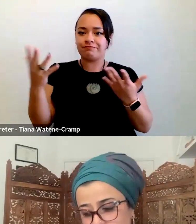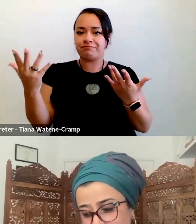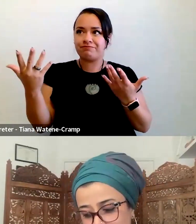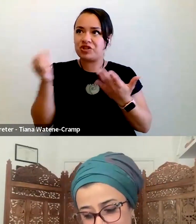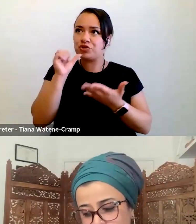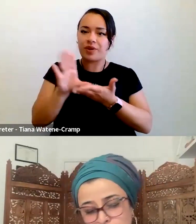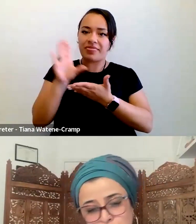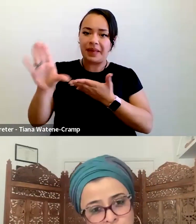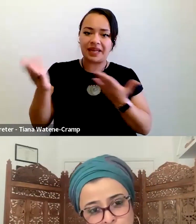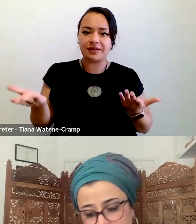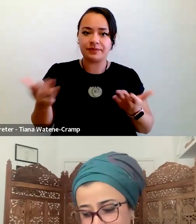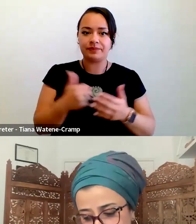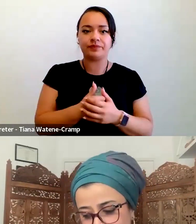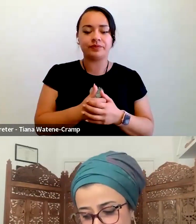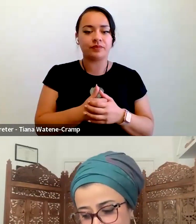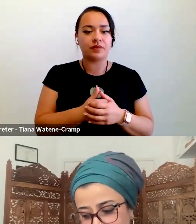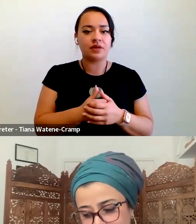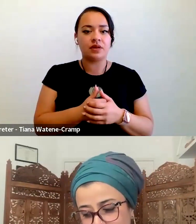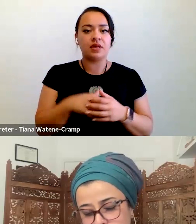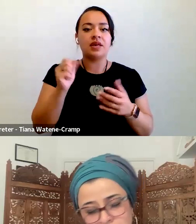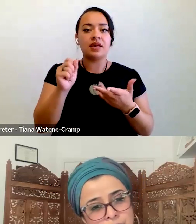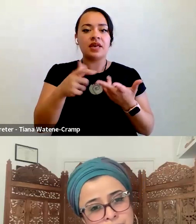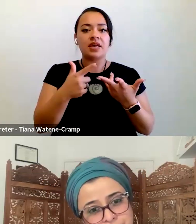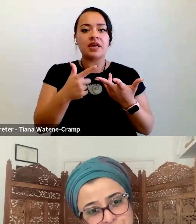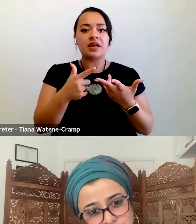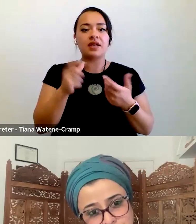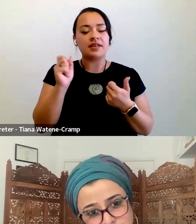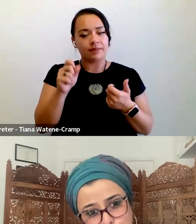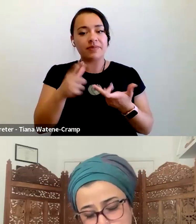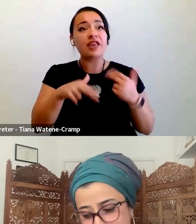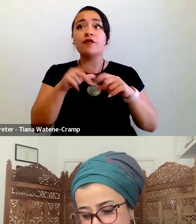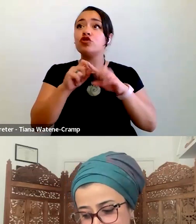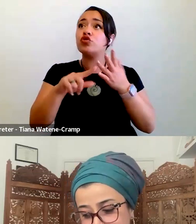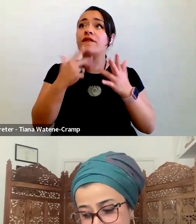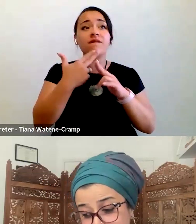with that. Like I said, we do it for other things. Let's do it for this as well.